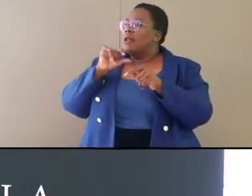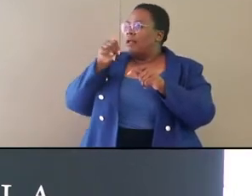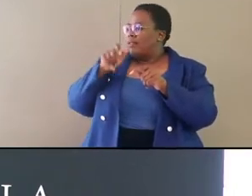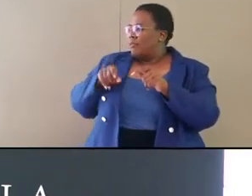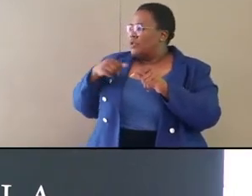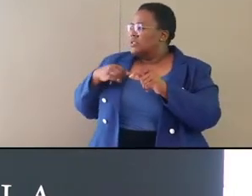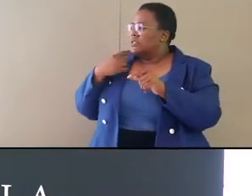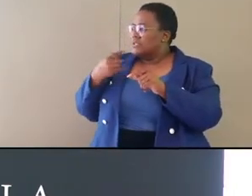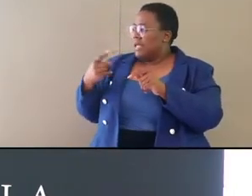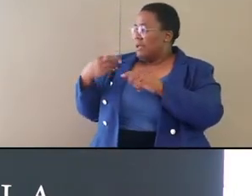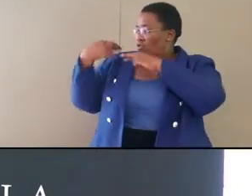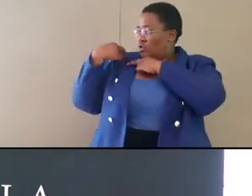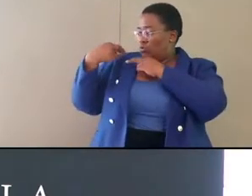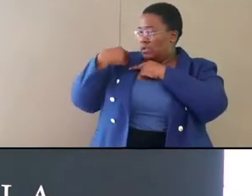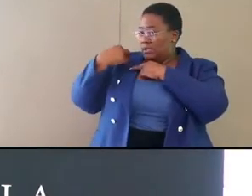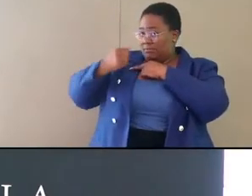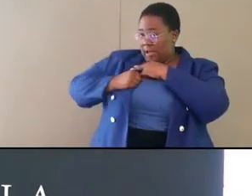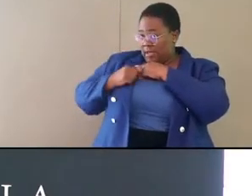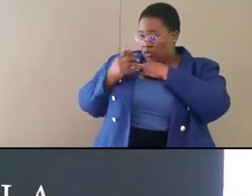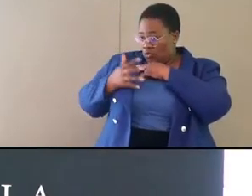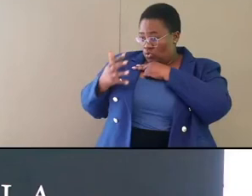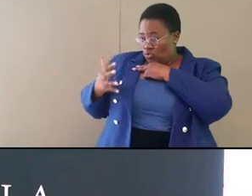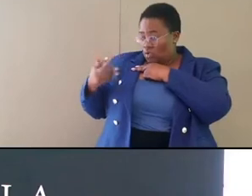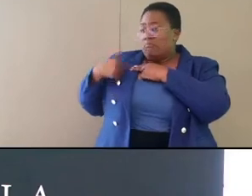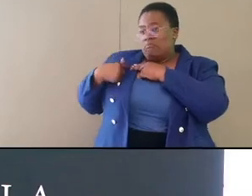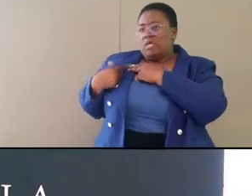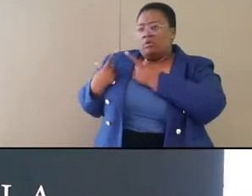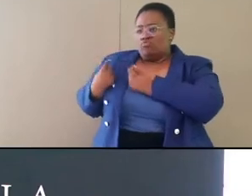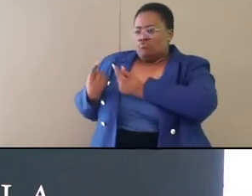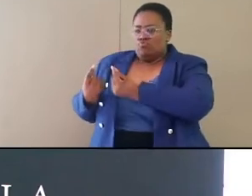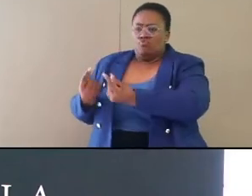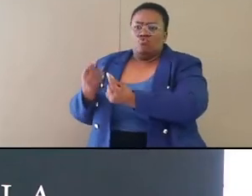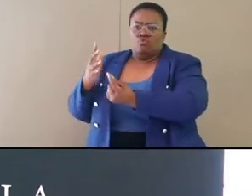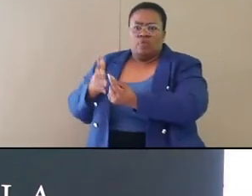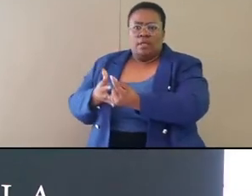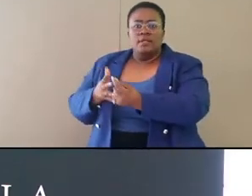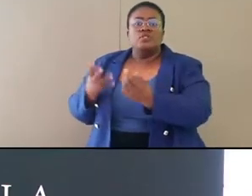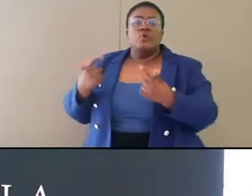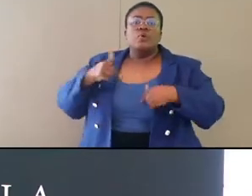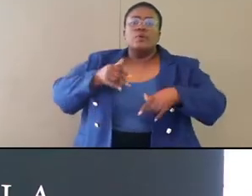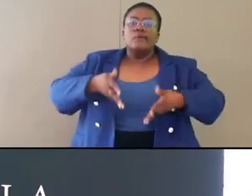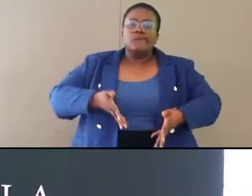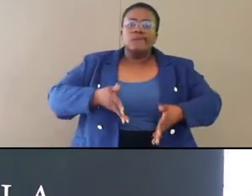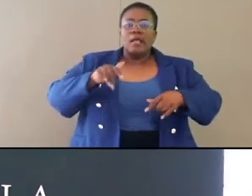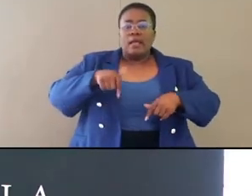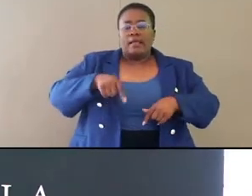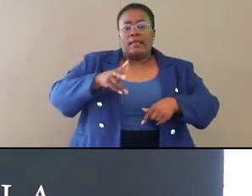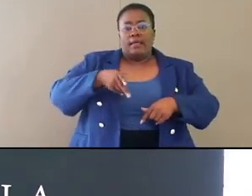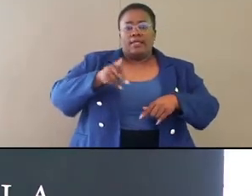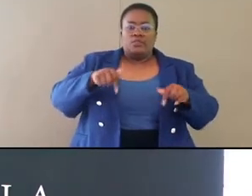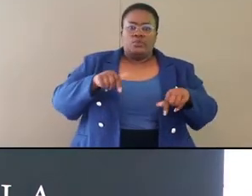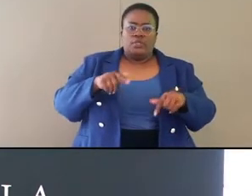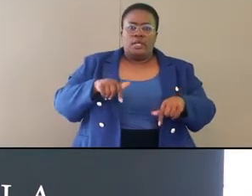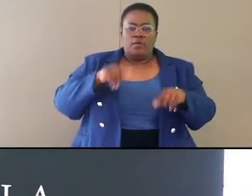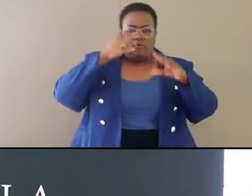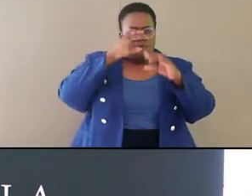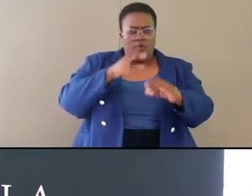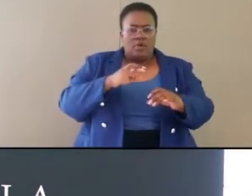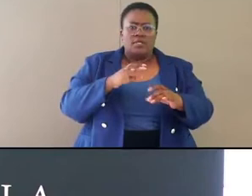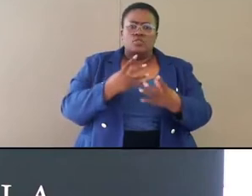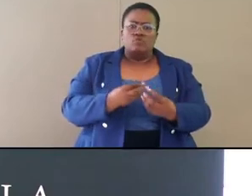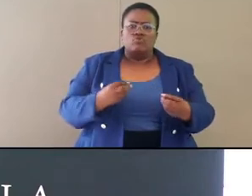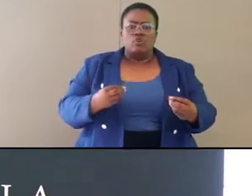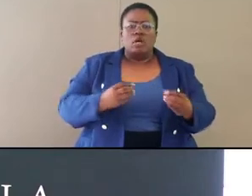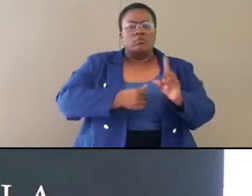I've been given this responsibility and I'll make it happen. So we're here today even dealing with this child poverty and child support